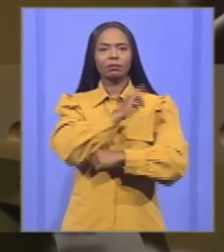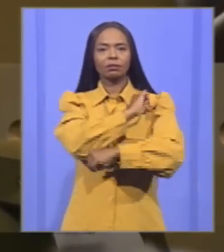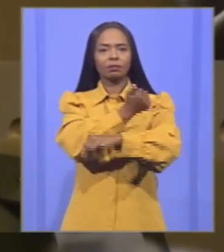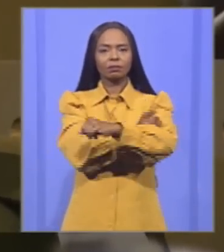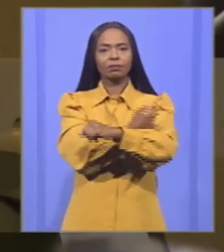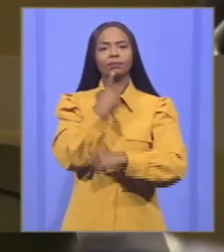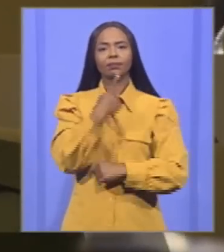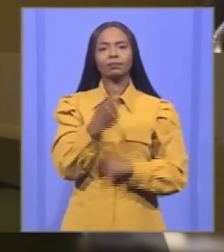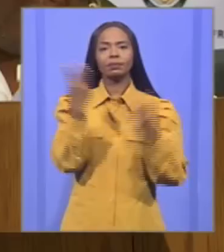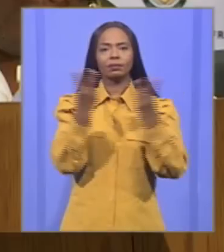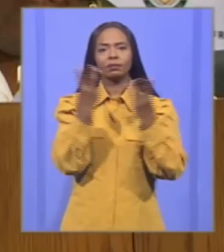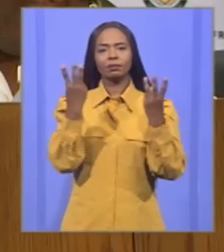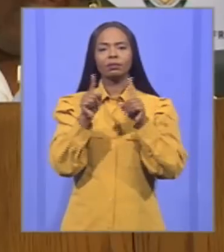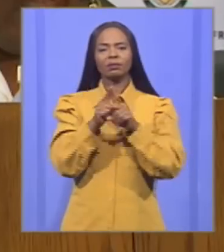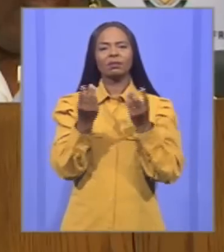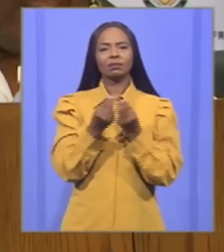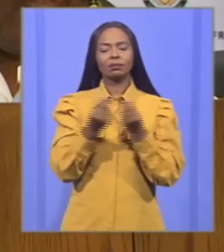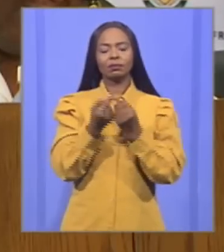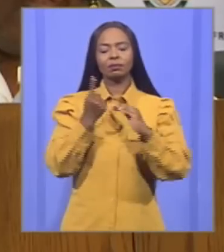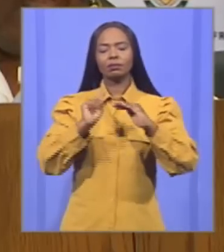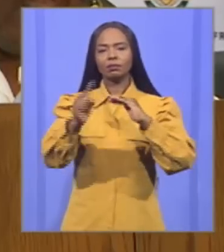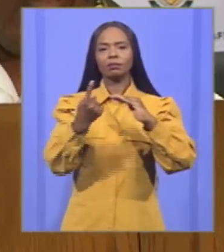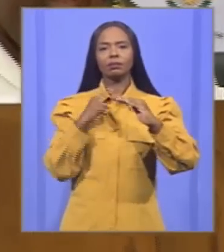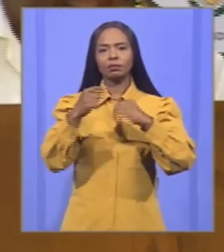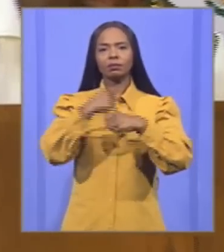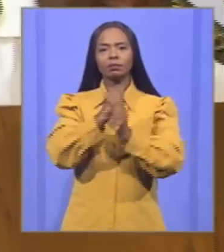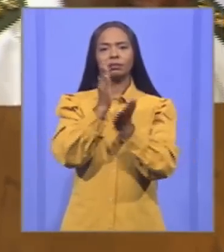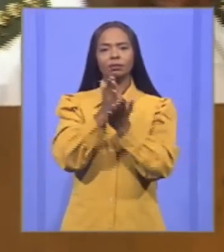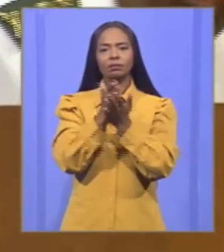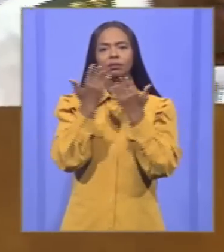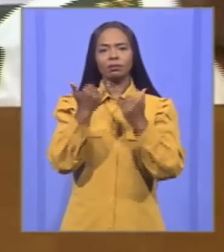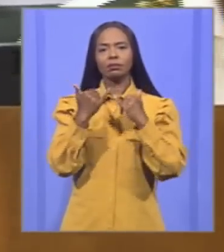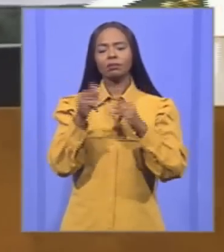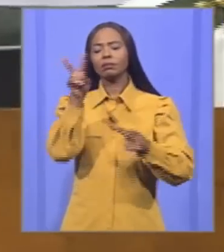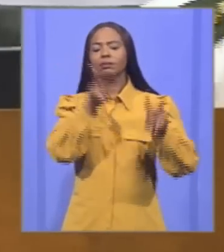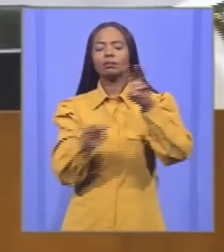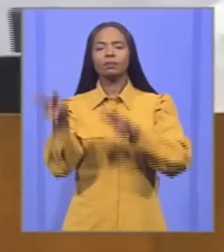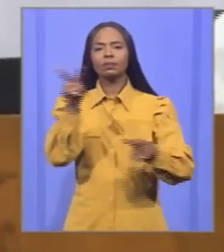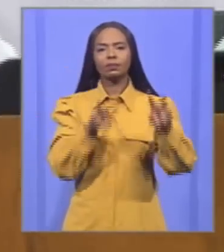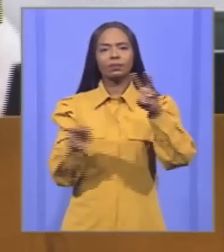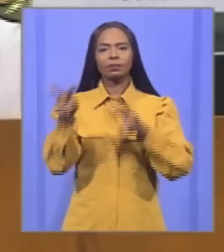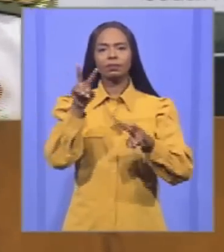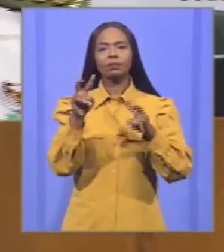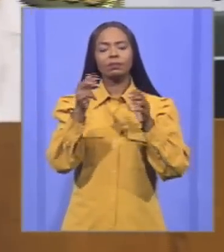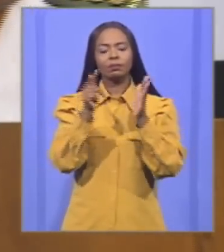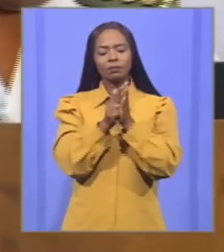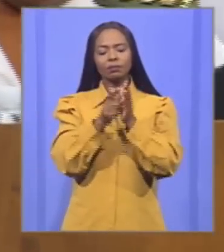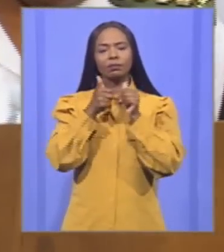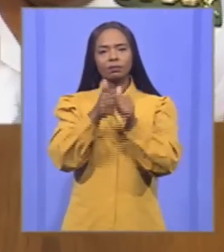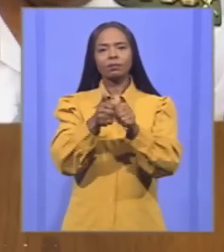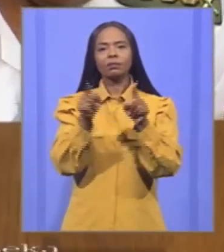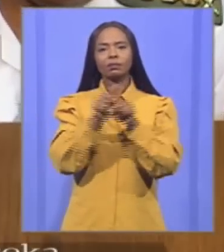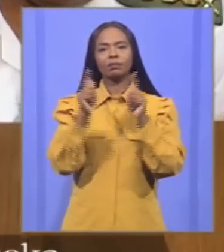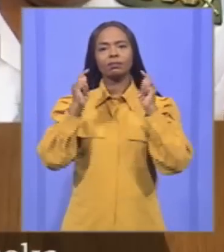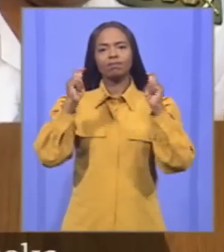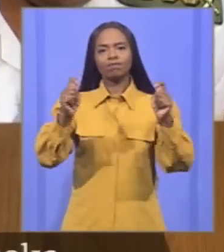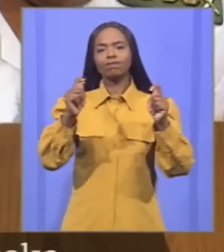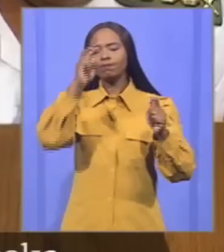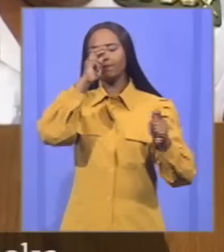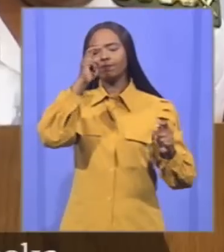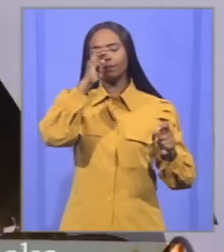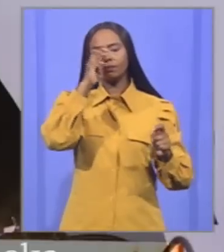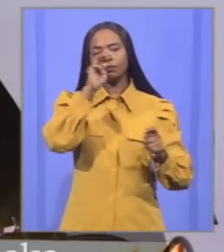dithoto di tsena le go tswa ka thelelo mo nageng. Fa ba ne ba buisana le bobegakgang kwa Pretoria, bathati ba tsamaiso ya kwa